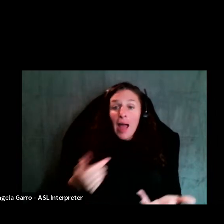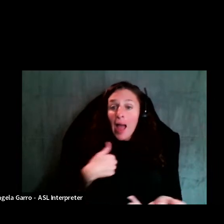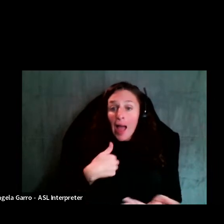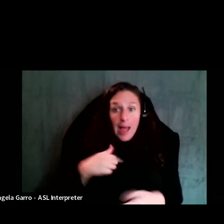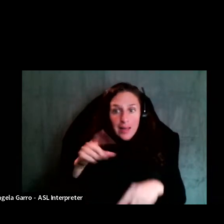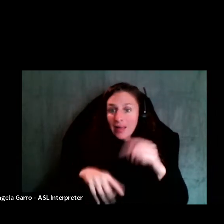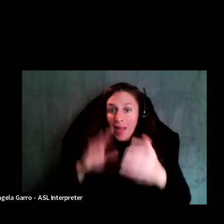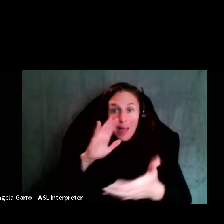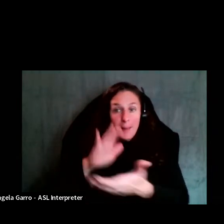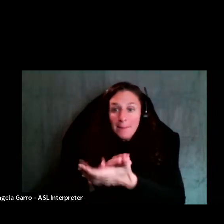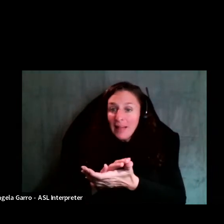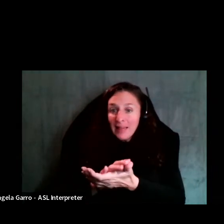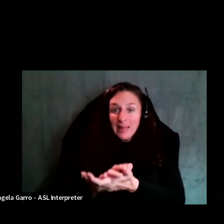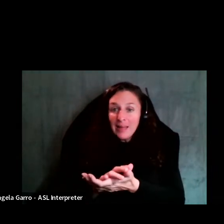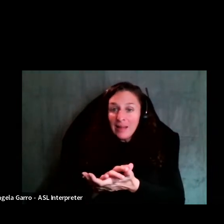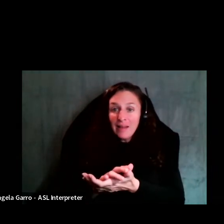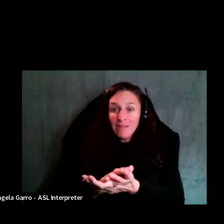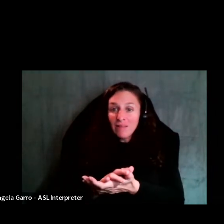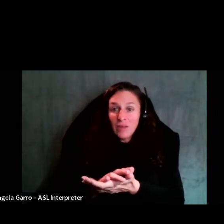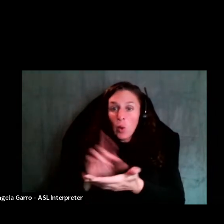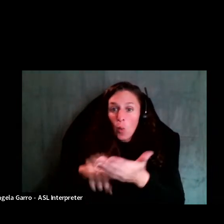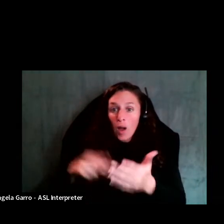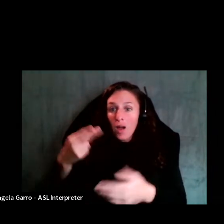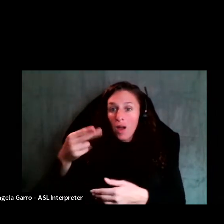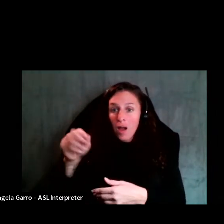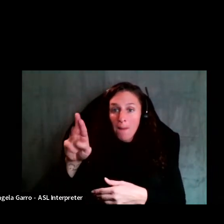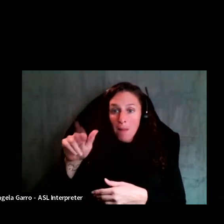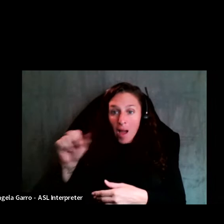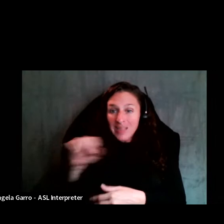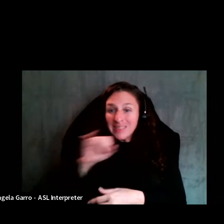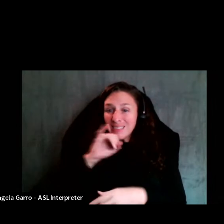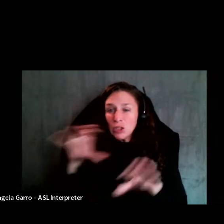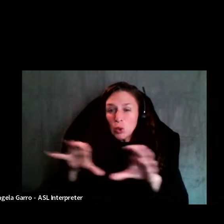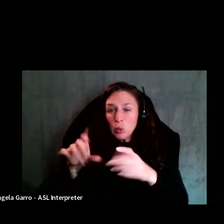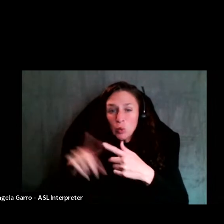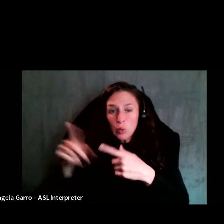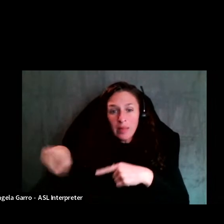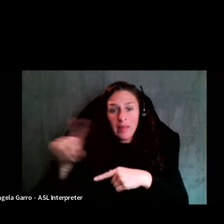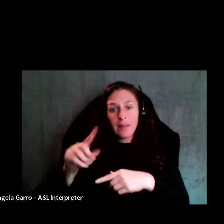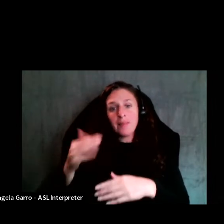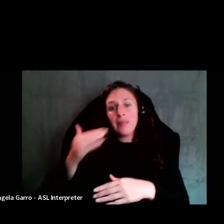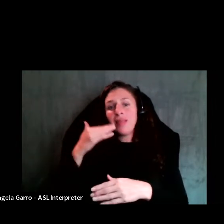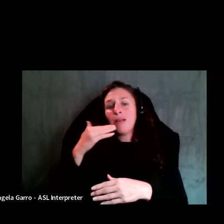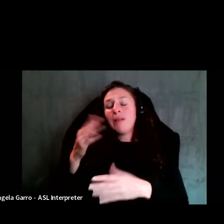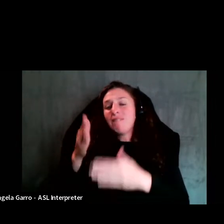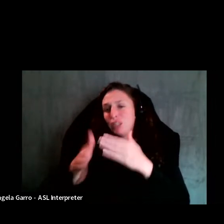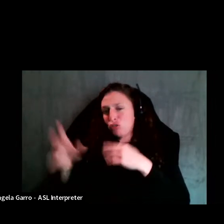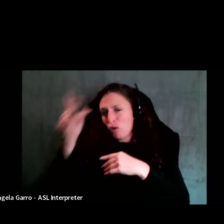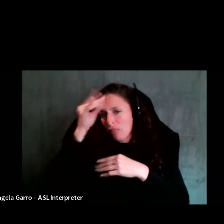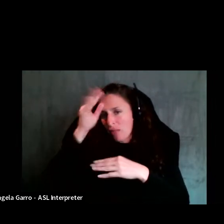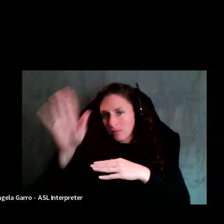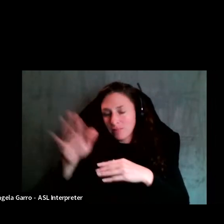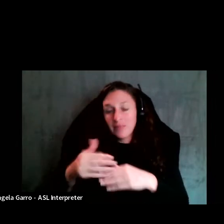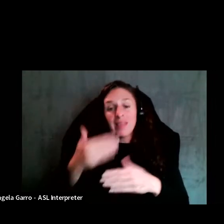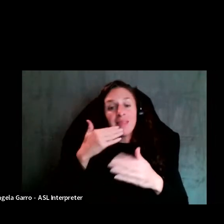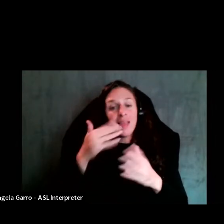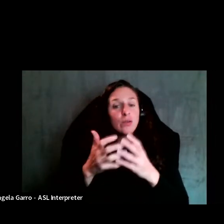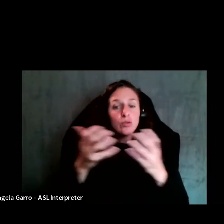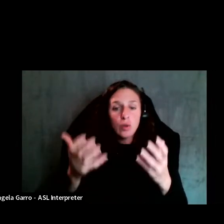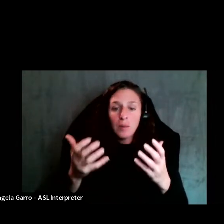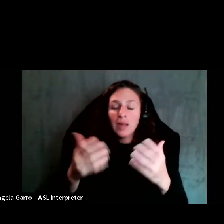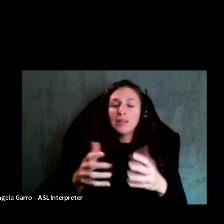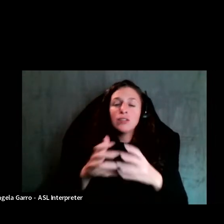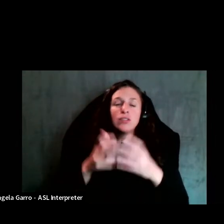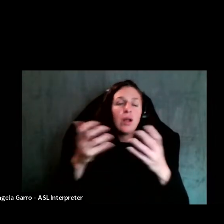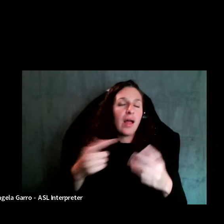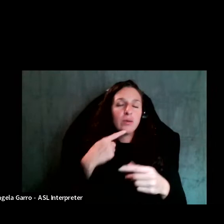can't believe what Hamas is doing to them throughout. Finish your thought. Thank you so much. There's a